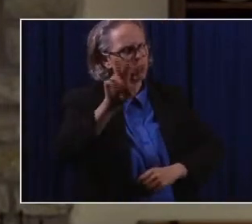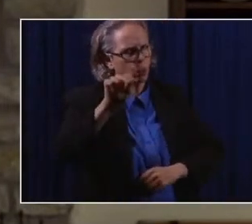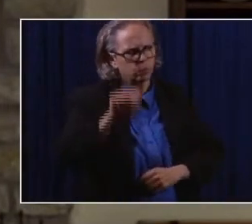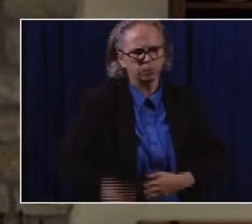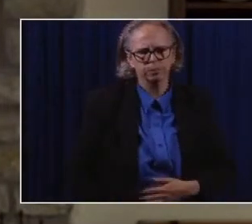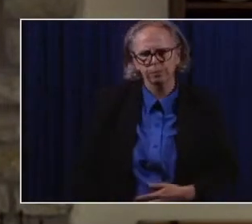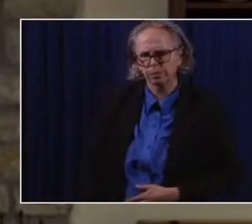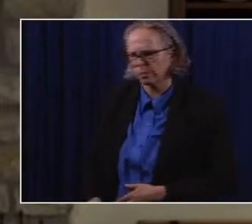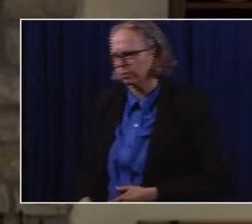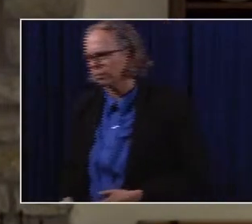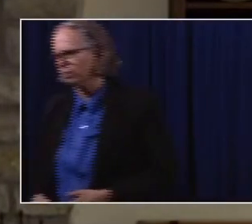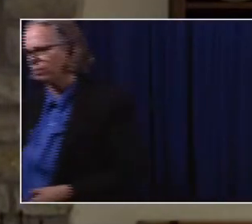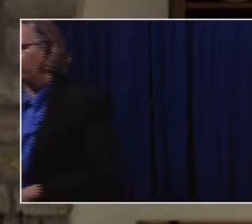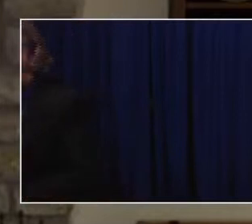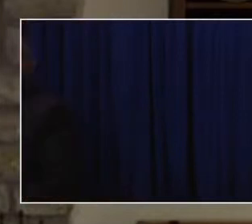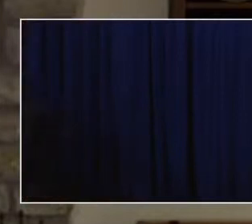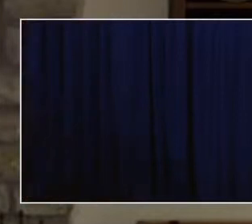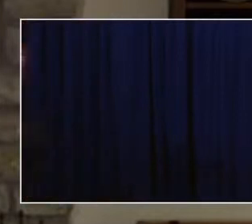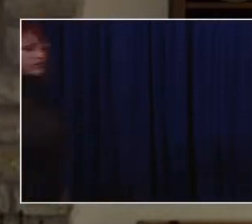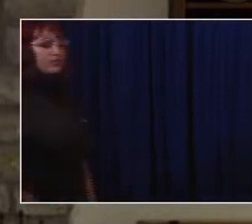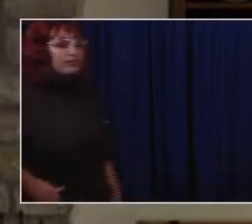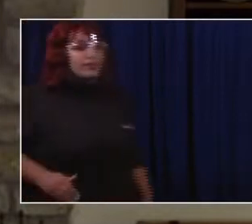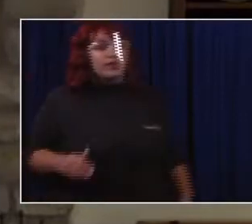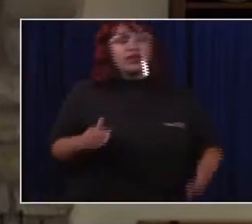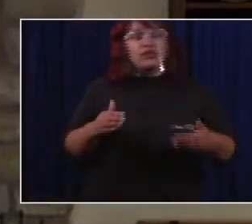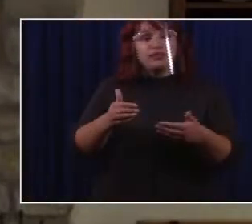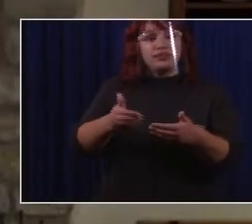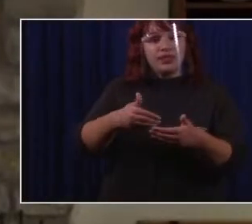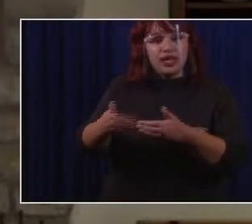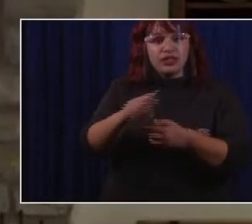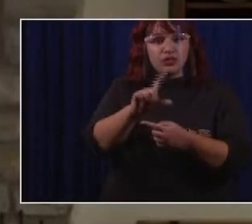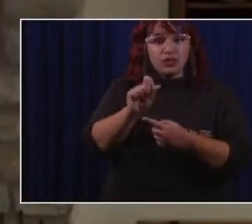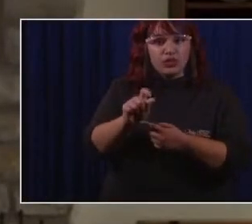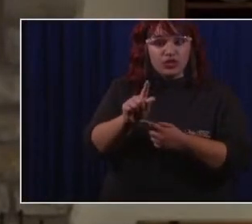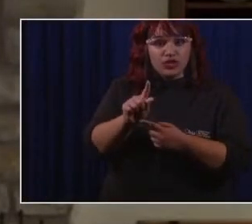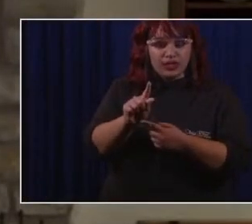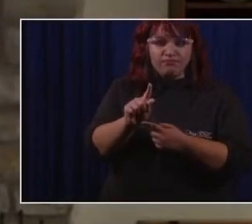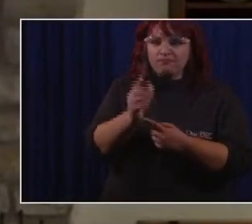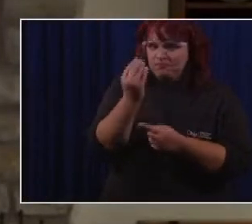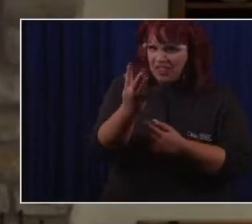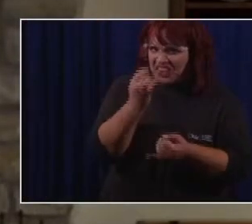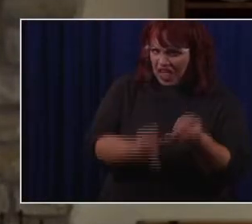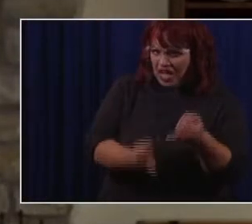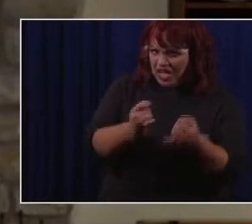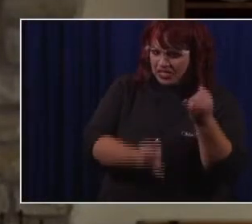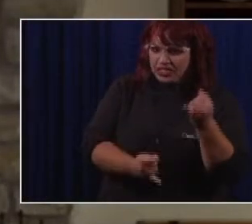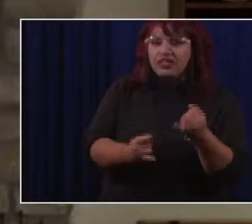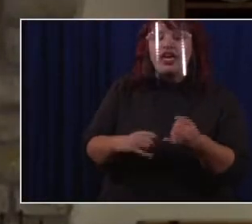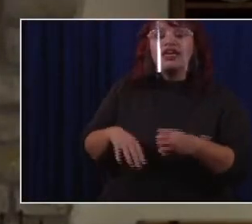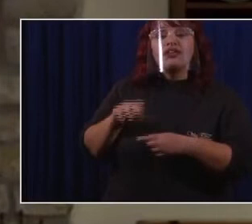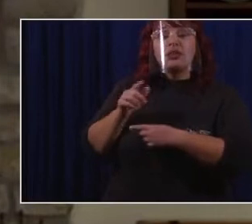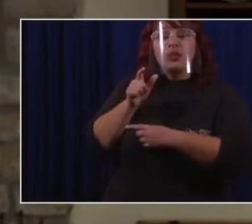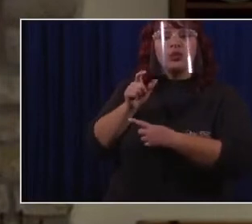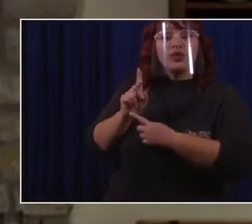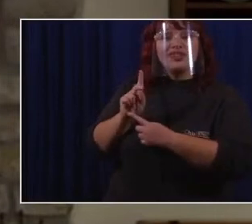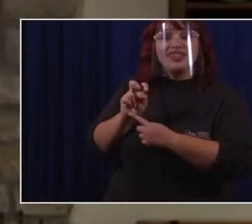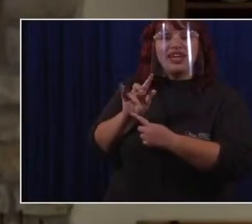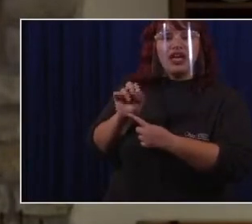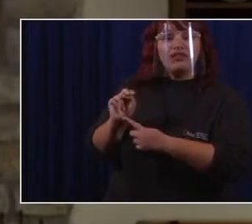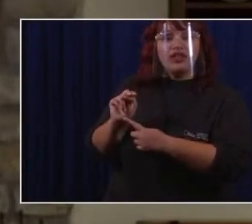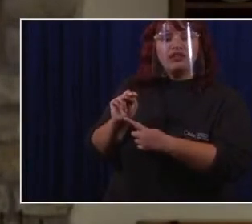Governor, next question is the last question today, and it belongs to Kevin Landers at WBNS in Columbus. Hello,